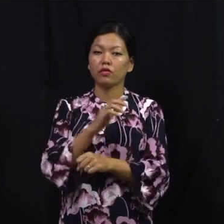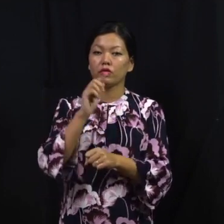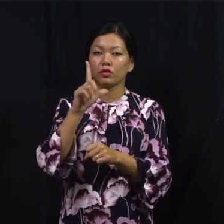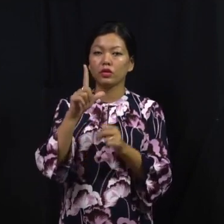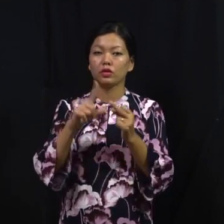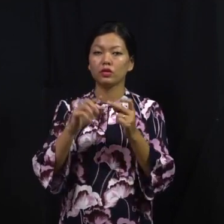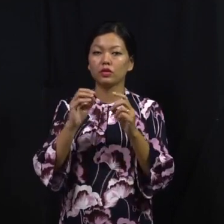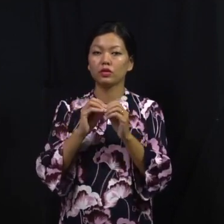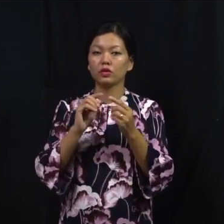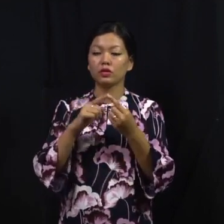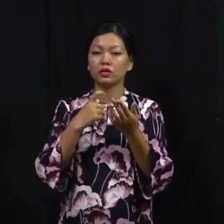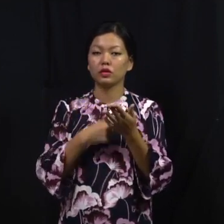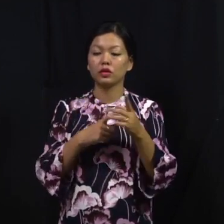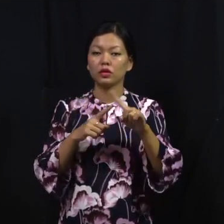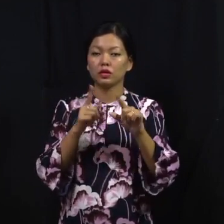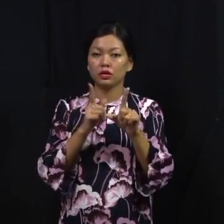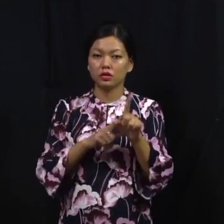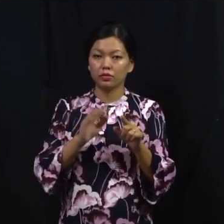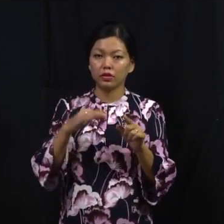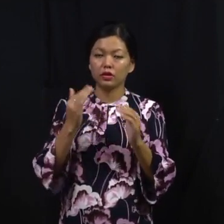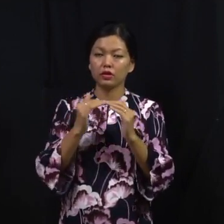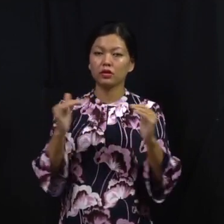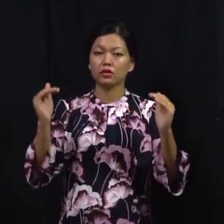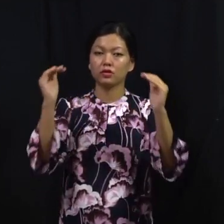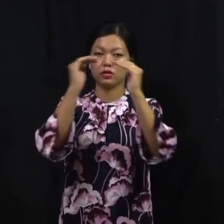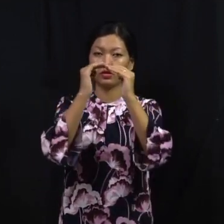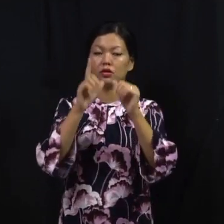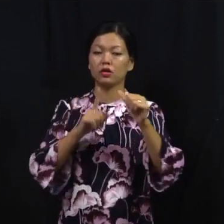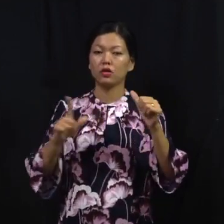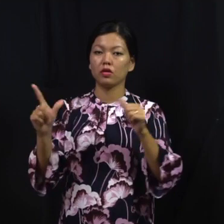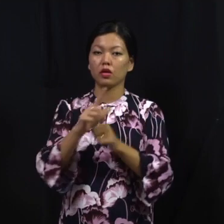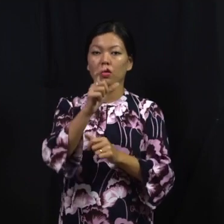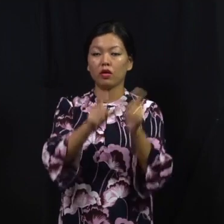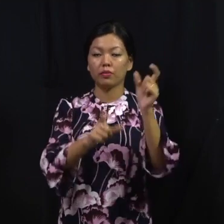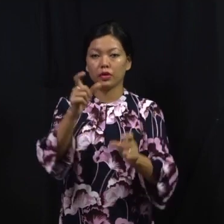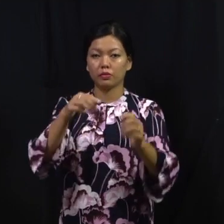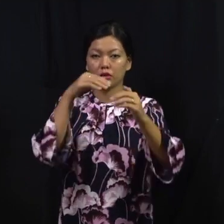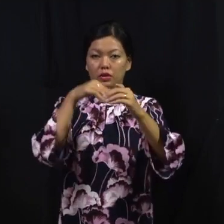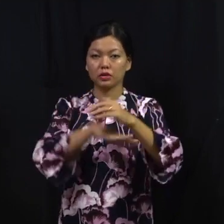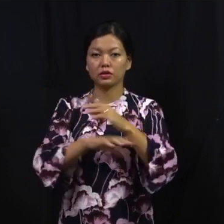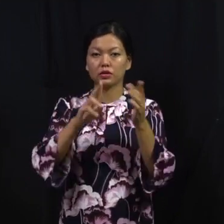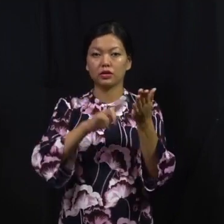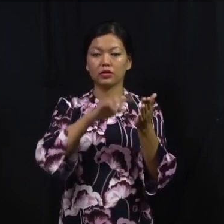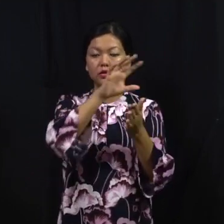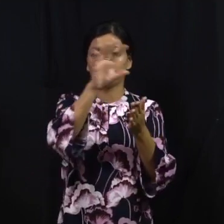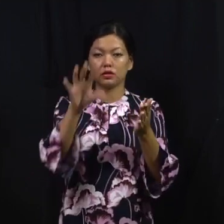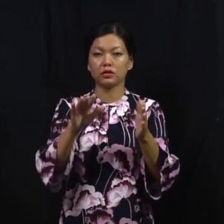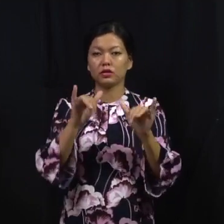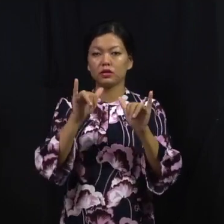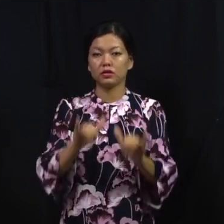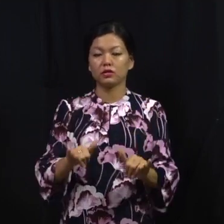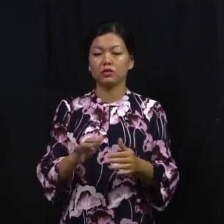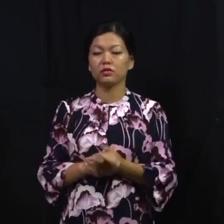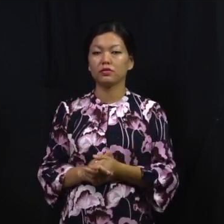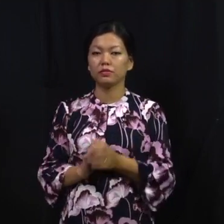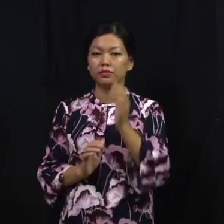nations must be free, okay, free from this internal as well as external control. Because